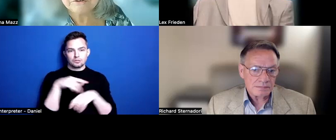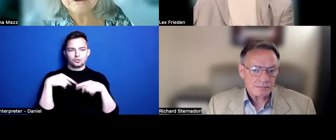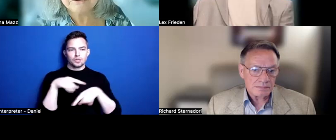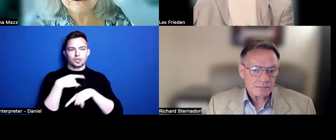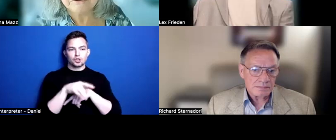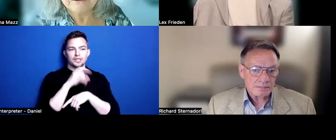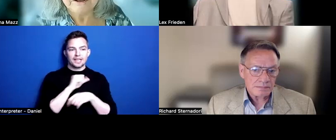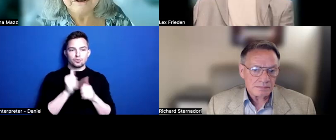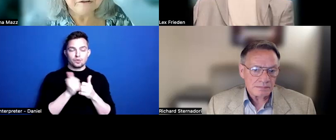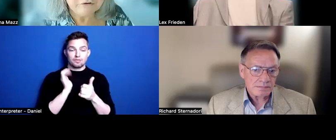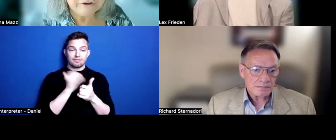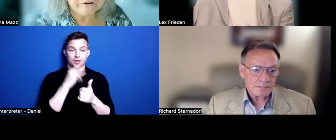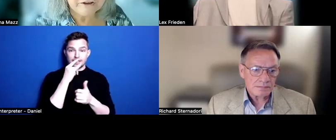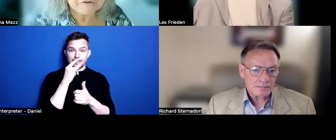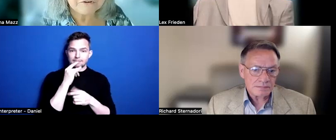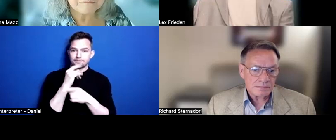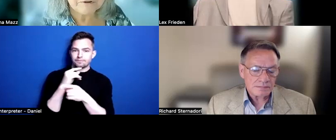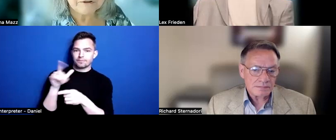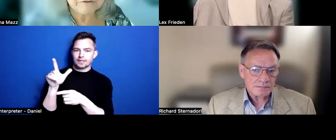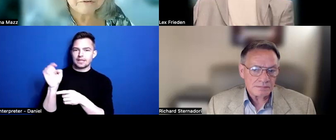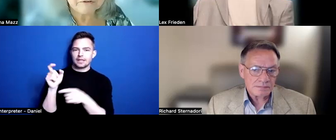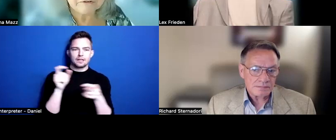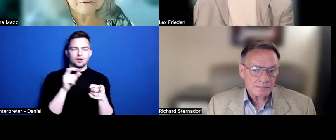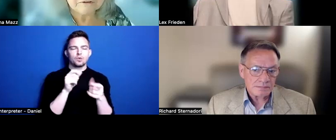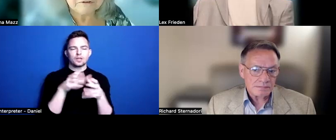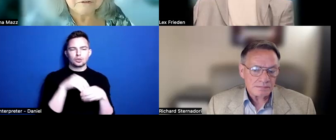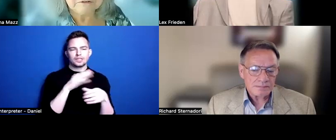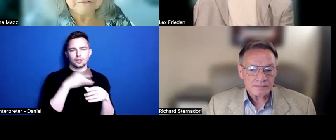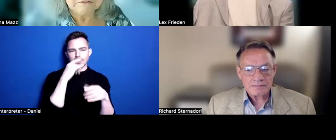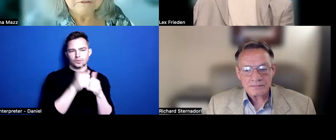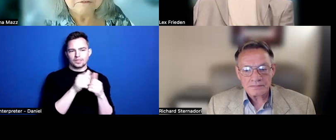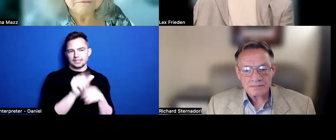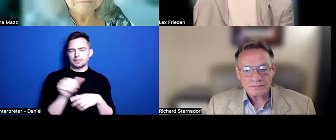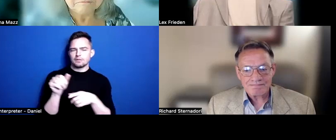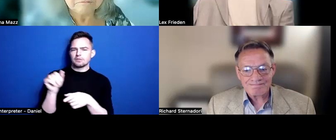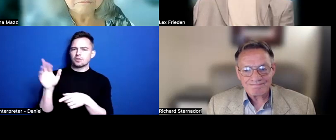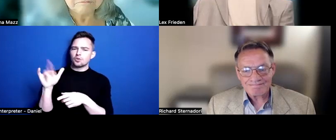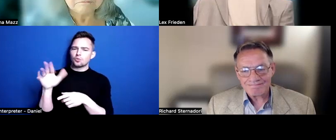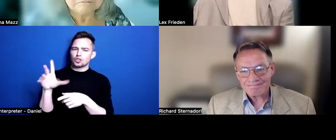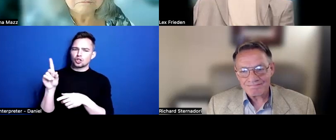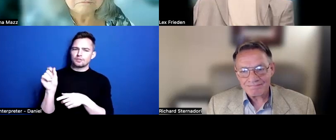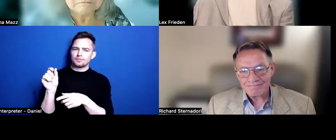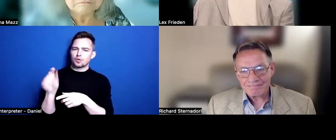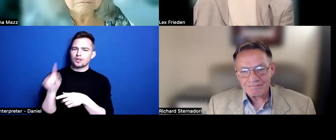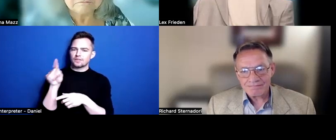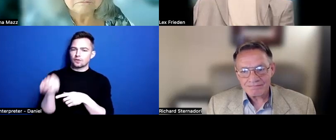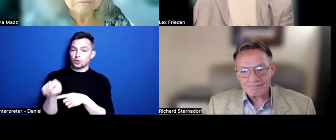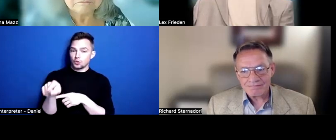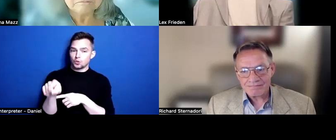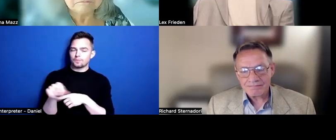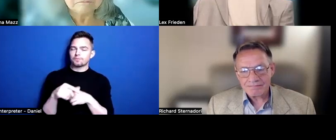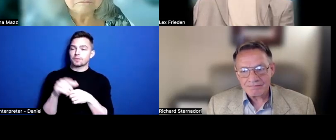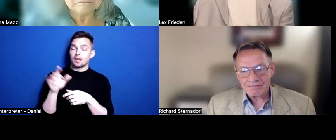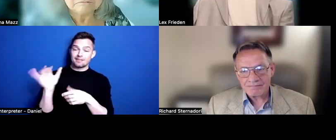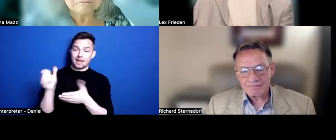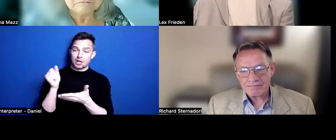kids, Hey, Richard. including our kids with disabilities. Yeah, Richard, here's a question for you. Does the